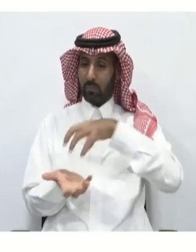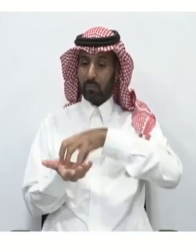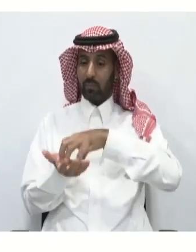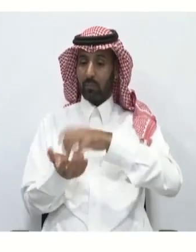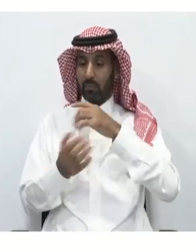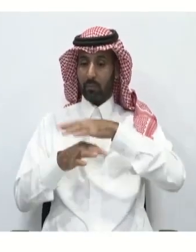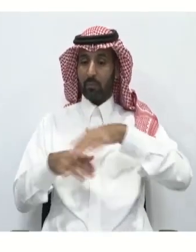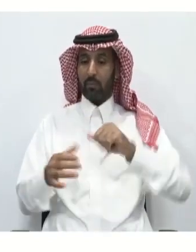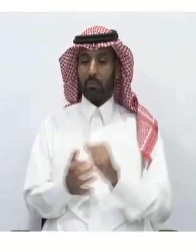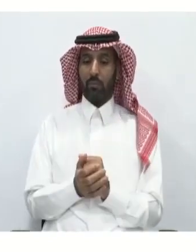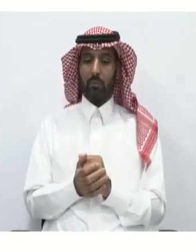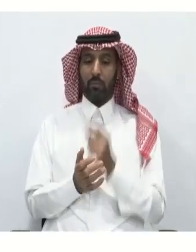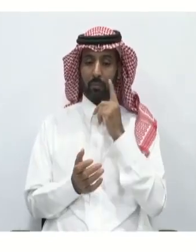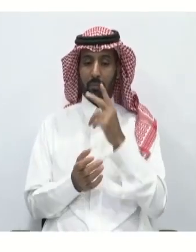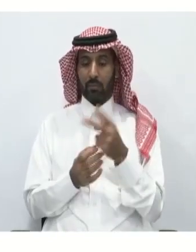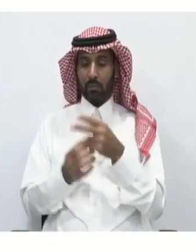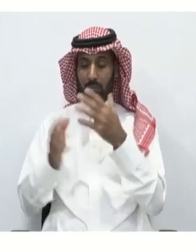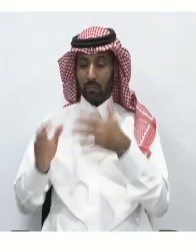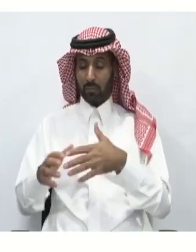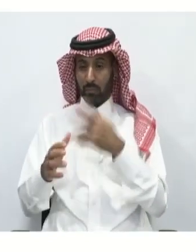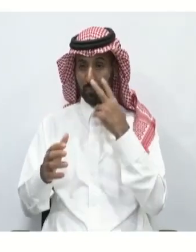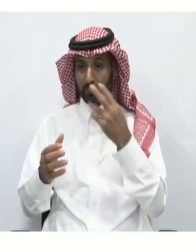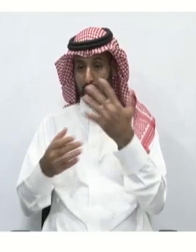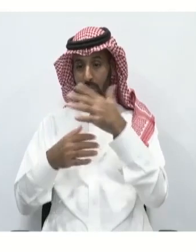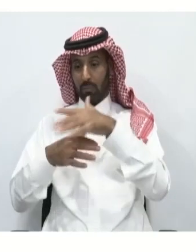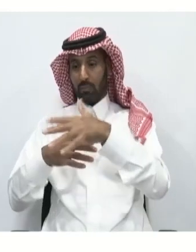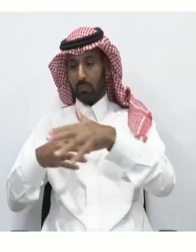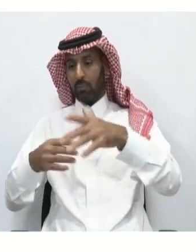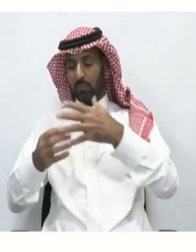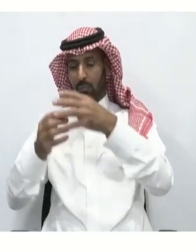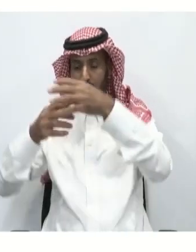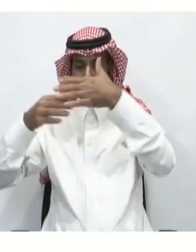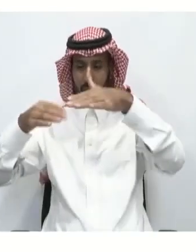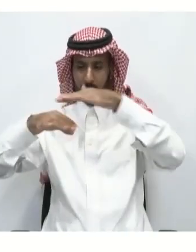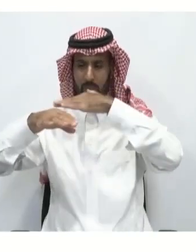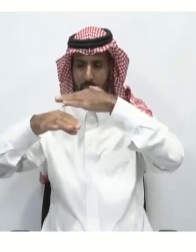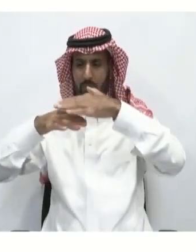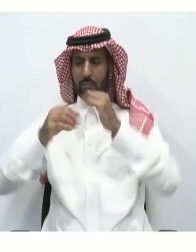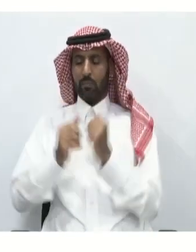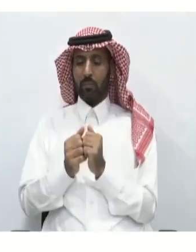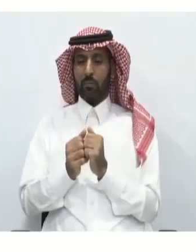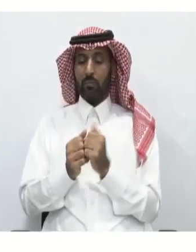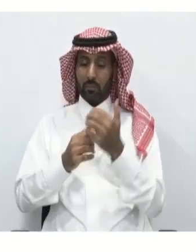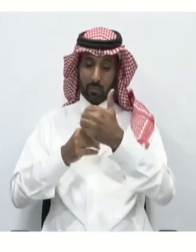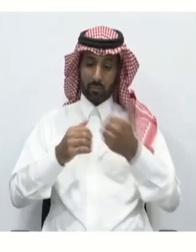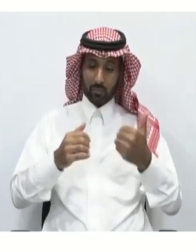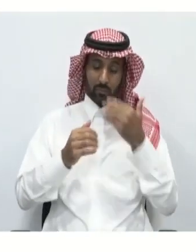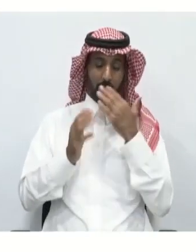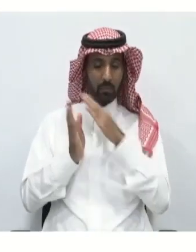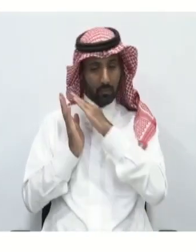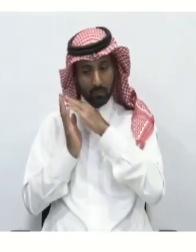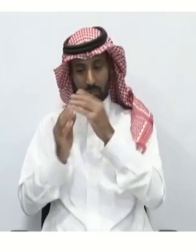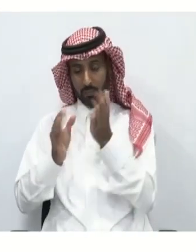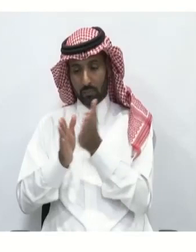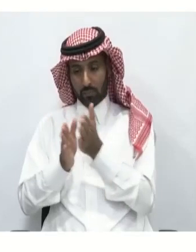much of its charm. The tents are actually wooden cottages with fabric tops. They each have separate sleeping areas and